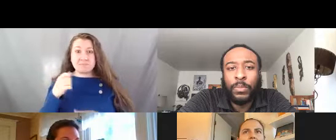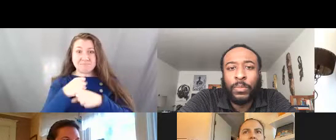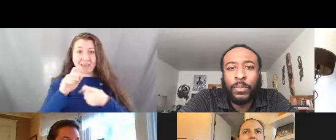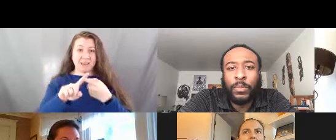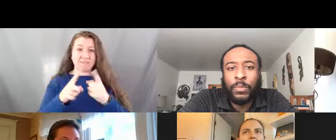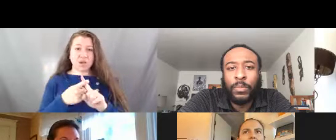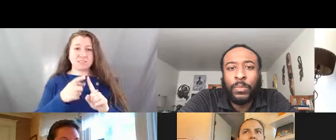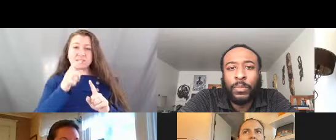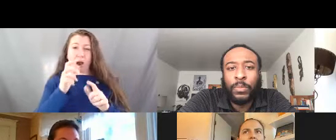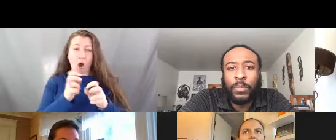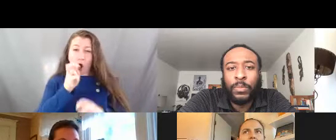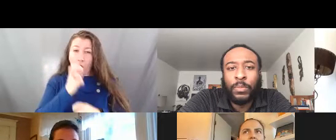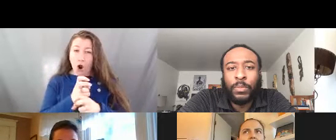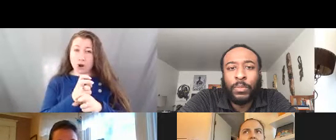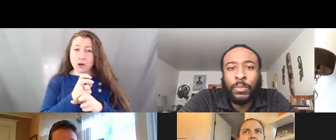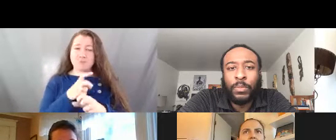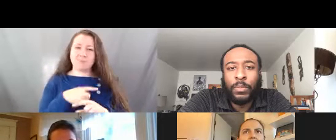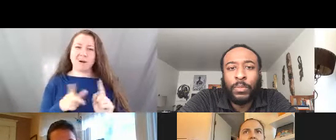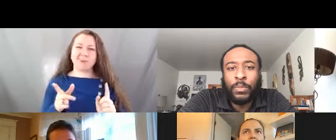terms of that. But I think the significant